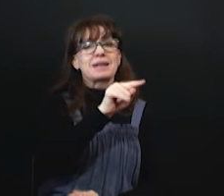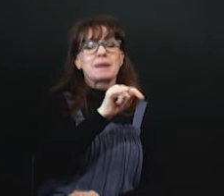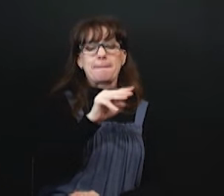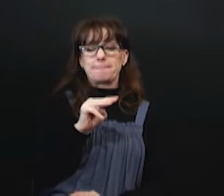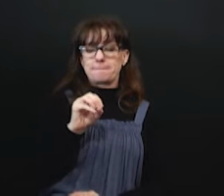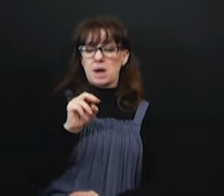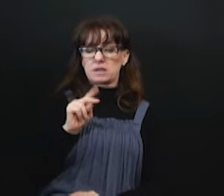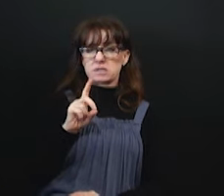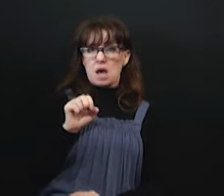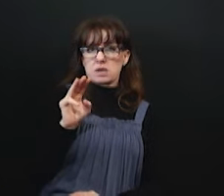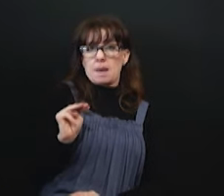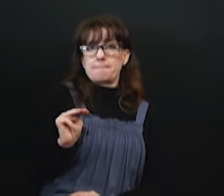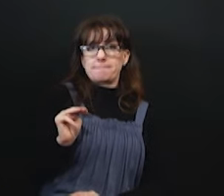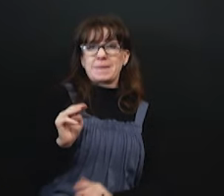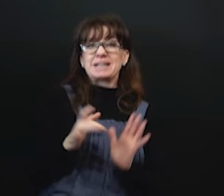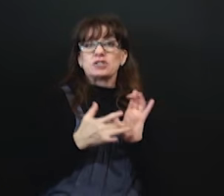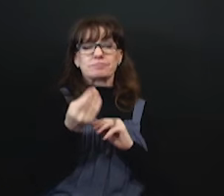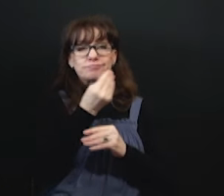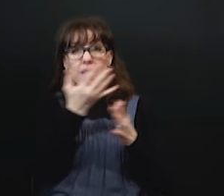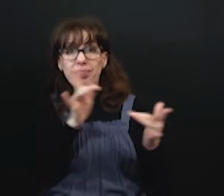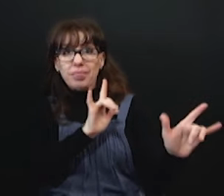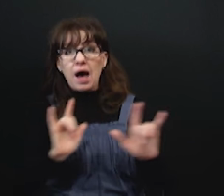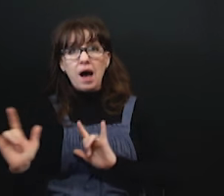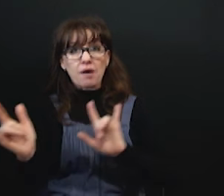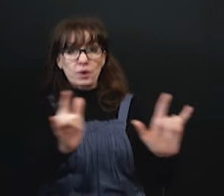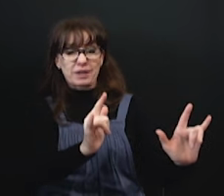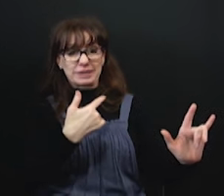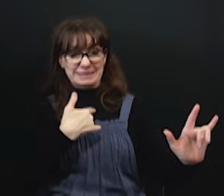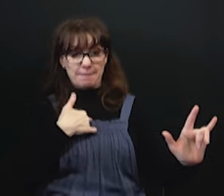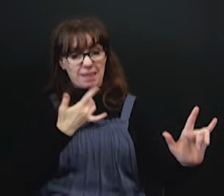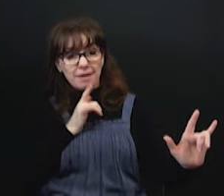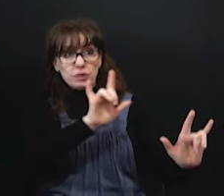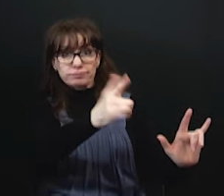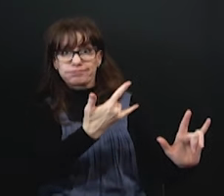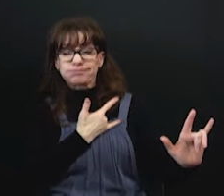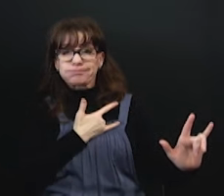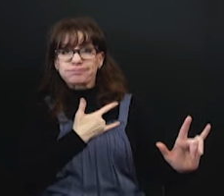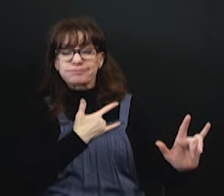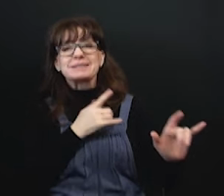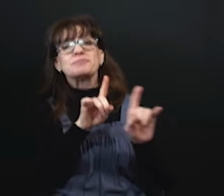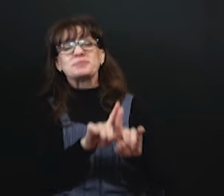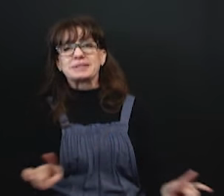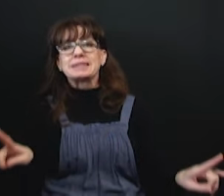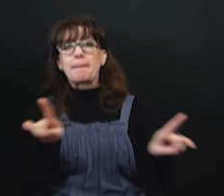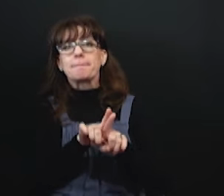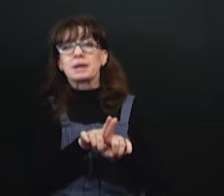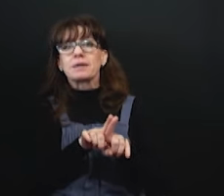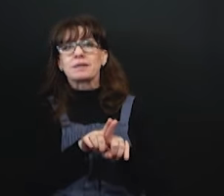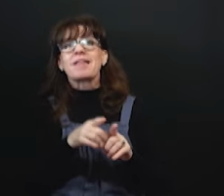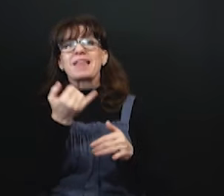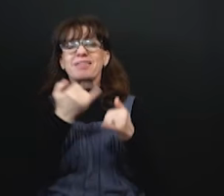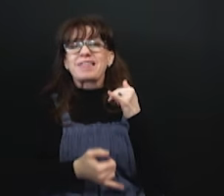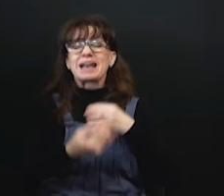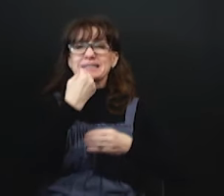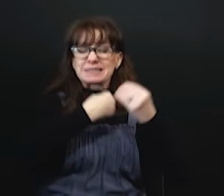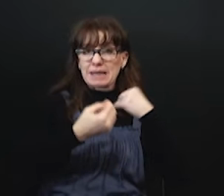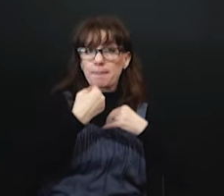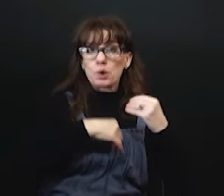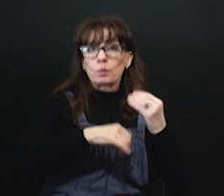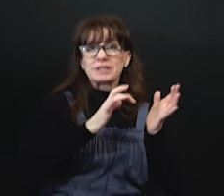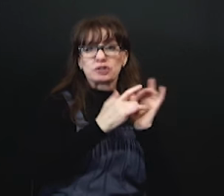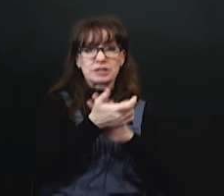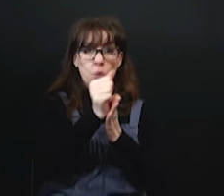that command that Jesus says, love one another as I have loved you. This is the institution of the Last Supper. This is when Jesus knelt